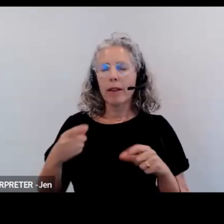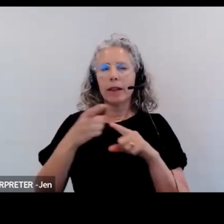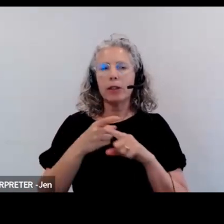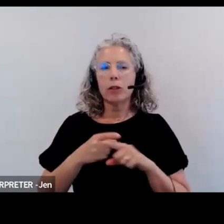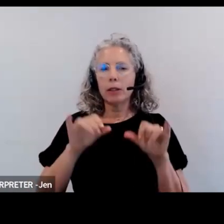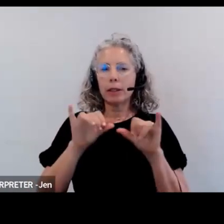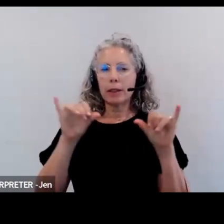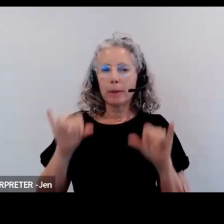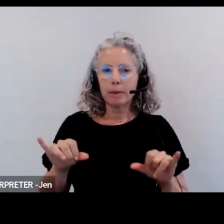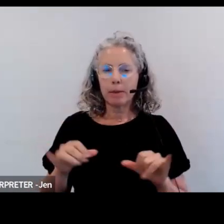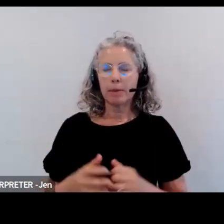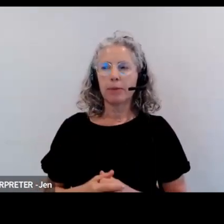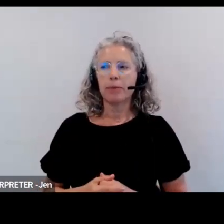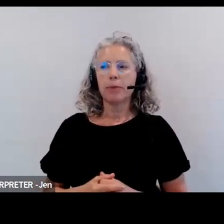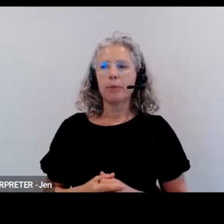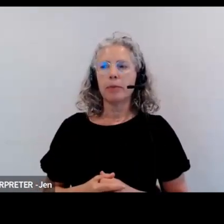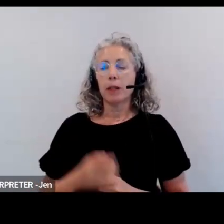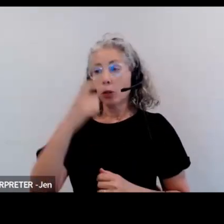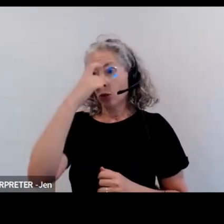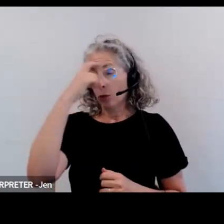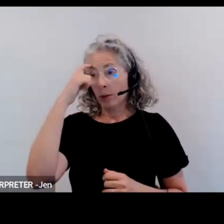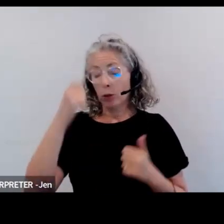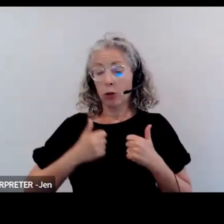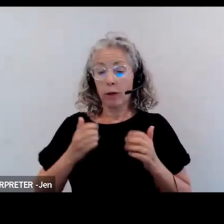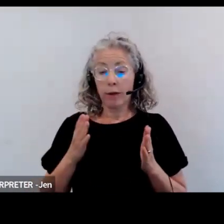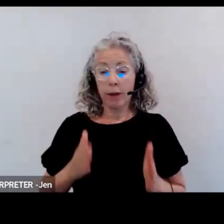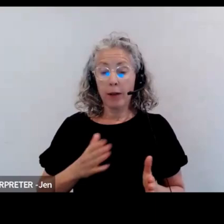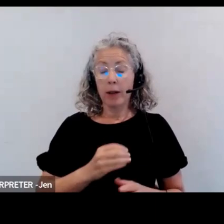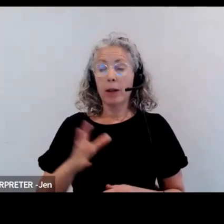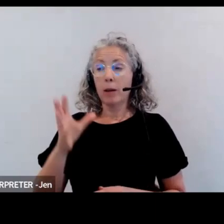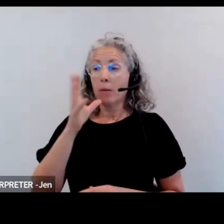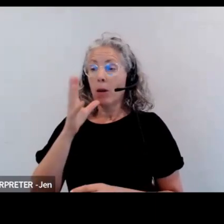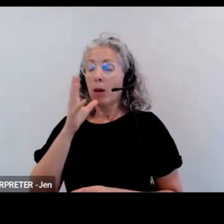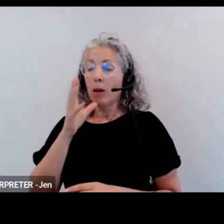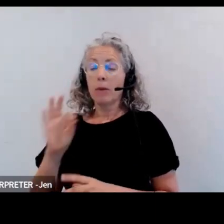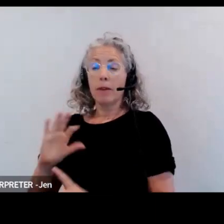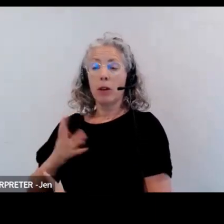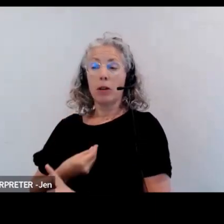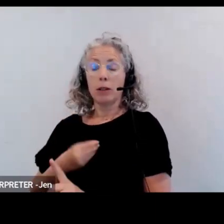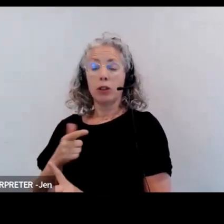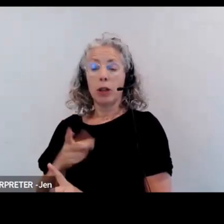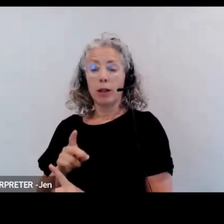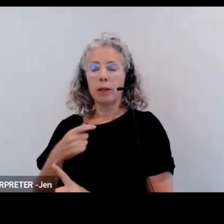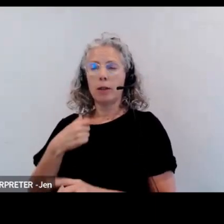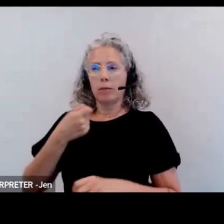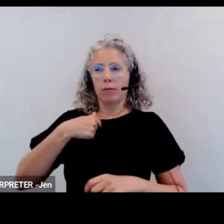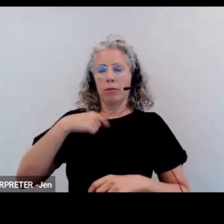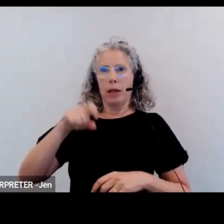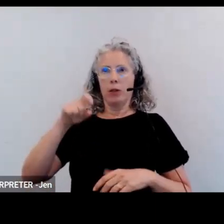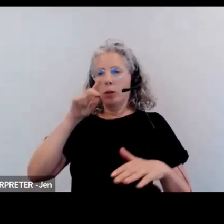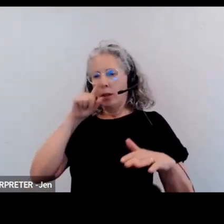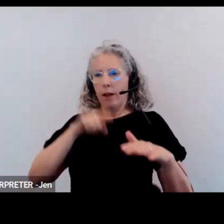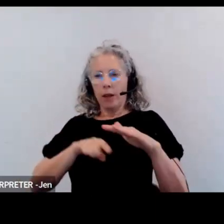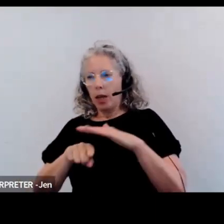are dealing with. As a trauma survivor and a mom of an autistic child, there was a lot I had to navigate when